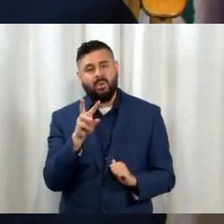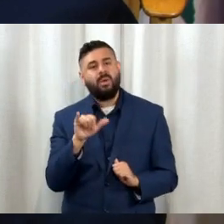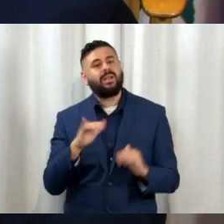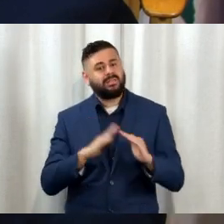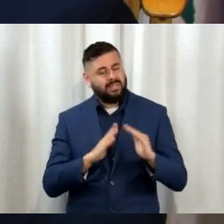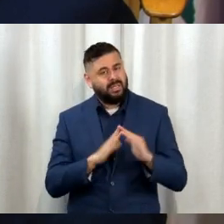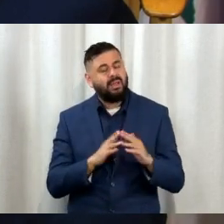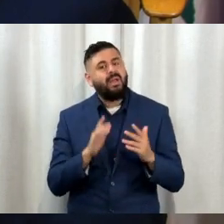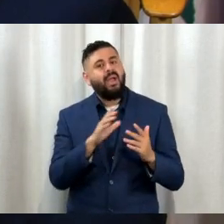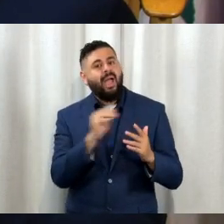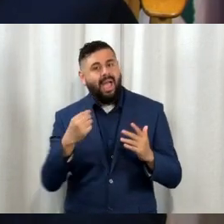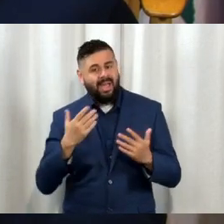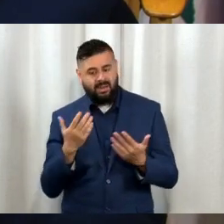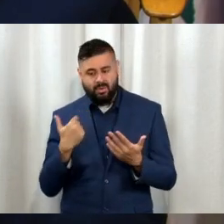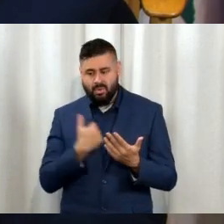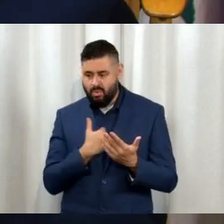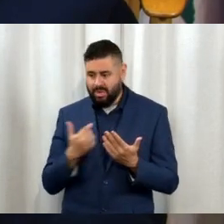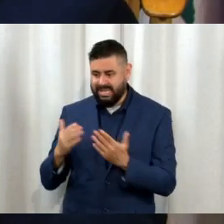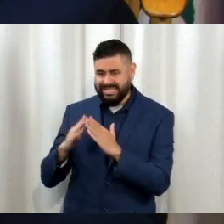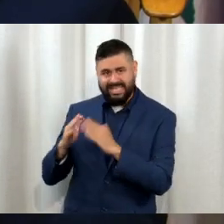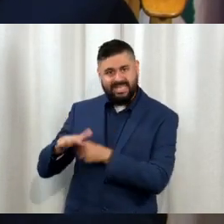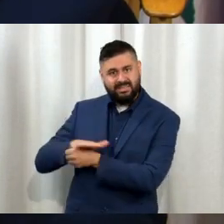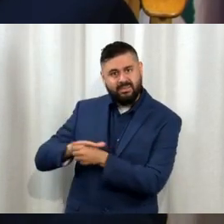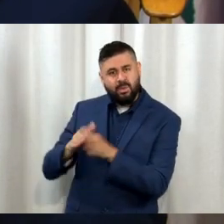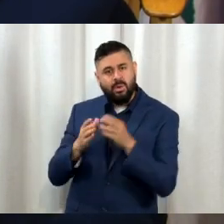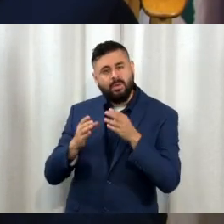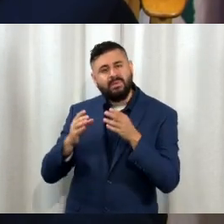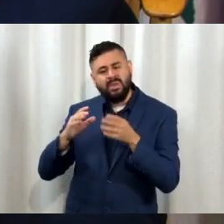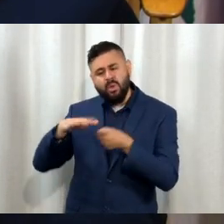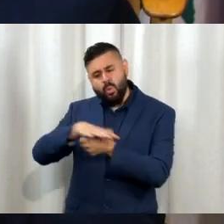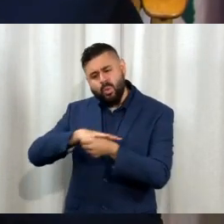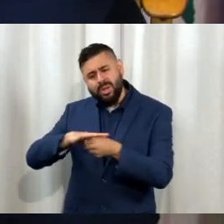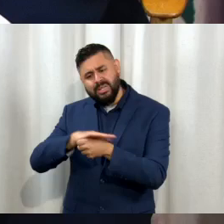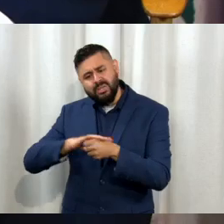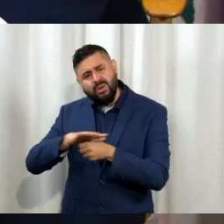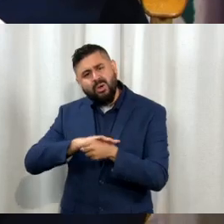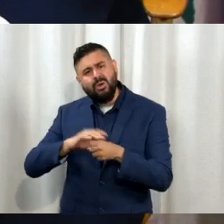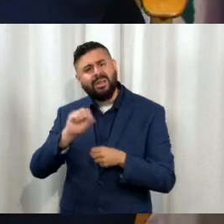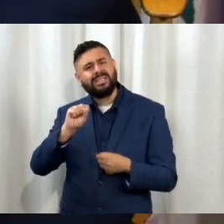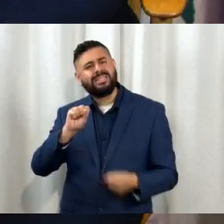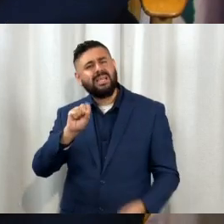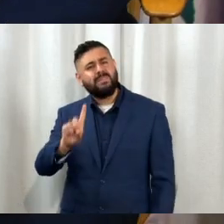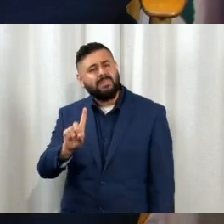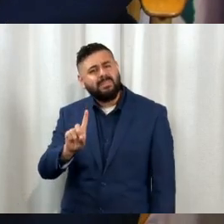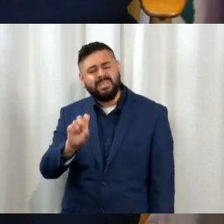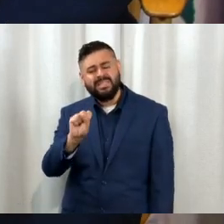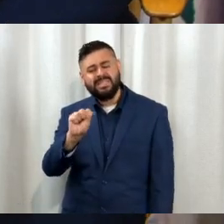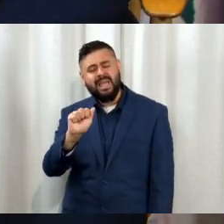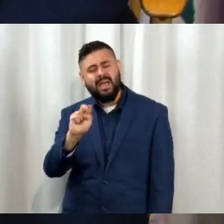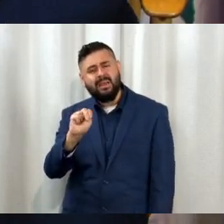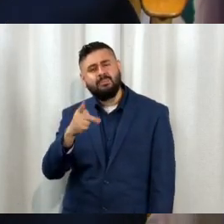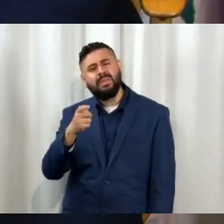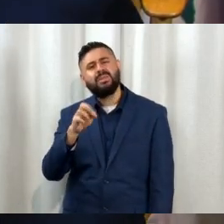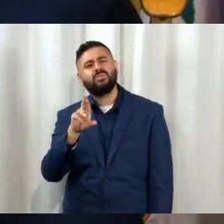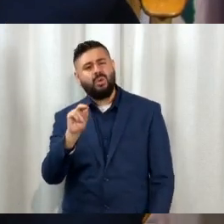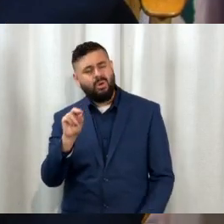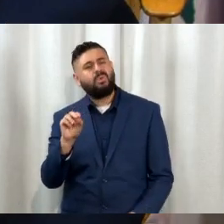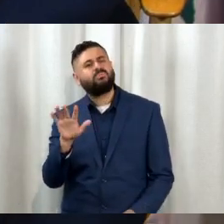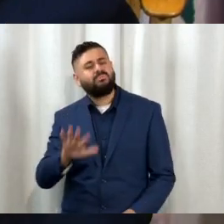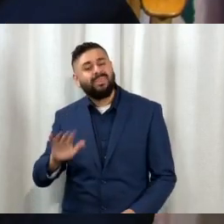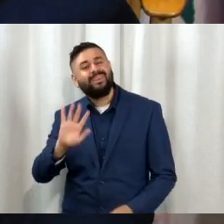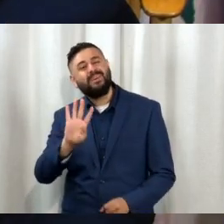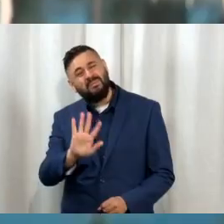cities that we share regional planning with, which is kind of the cities to the west of us, San Pedro area, Wilmington, they went up about